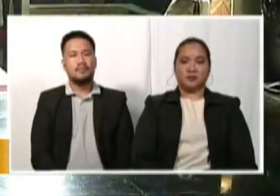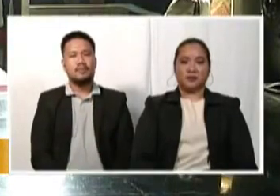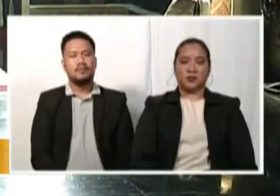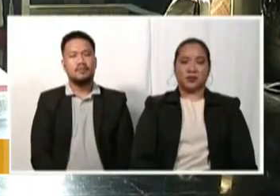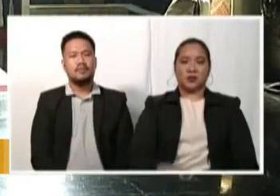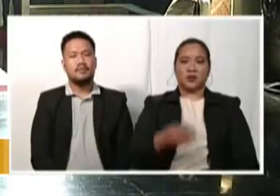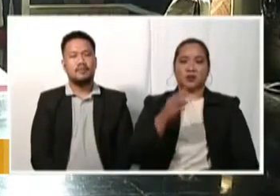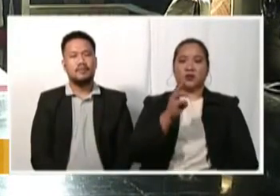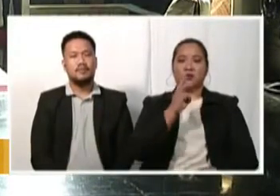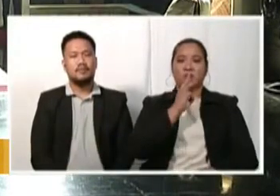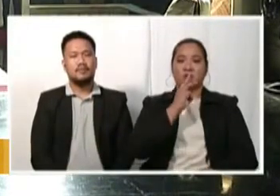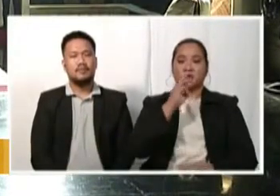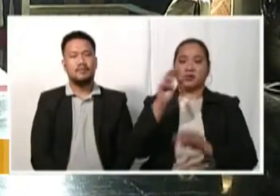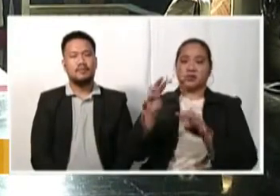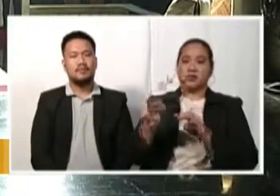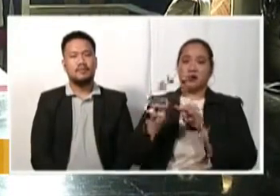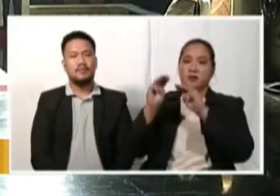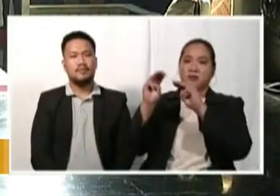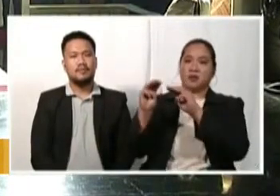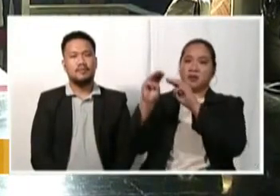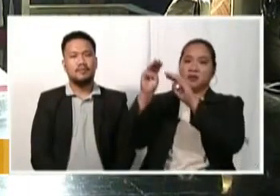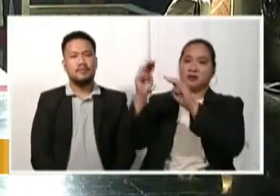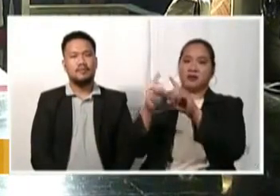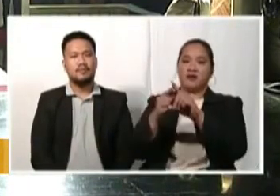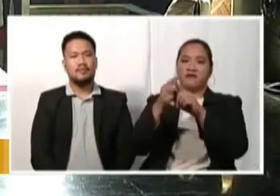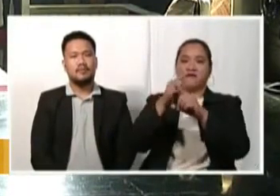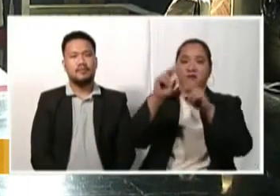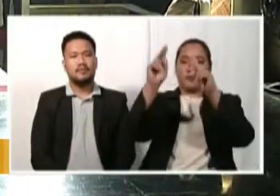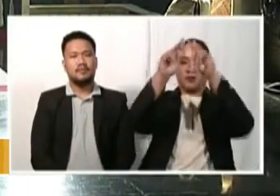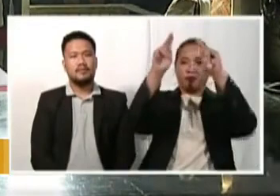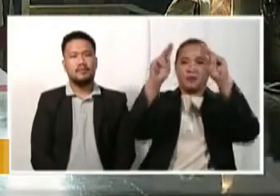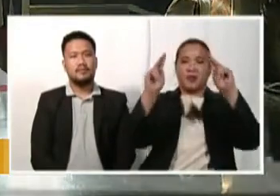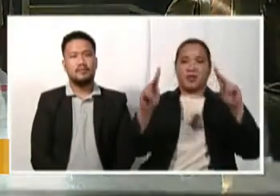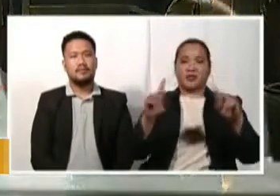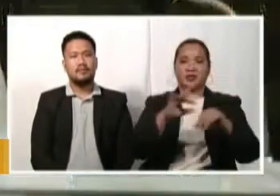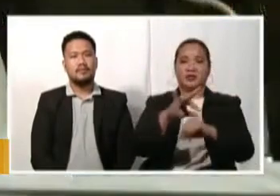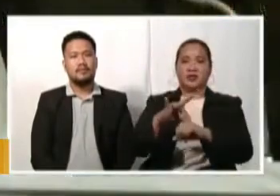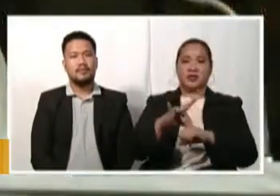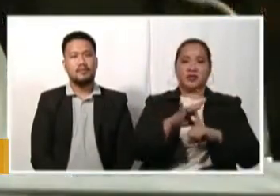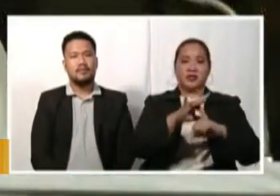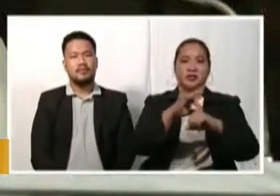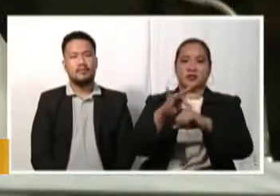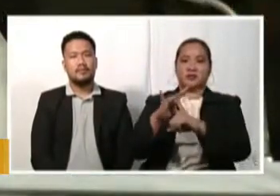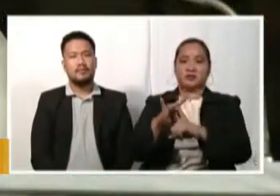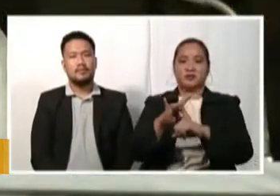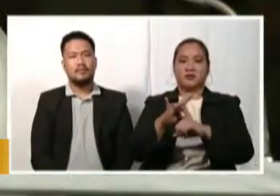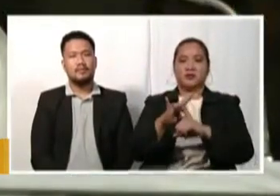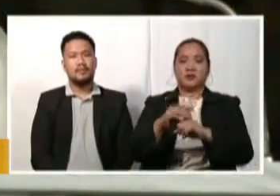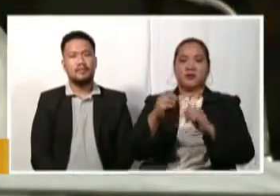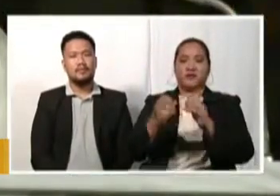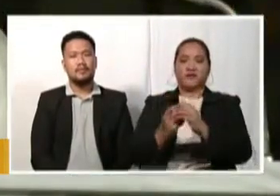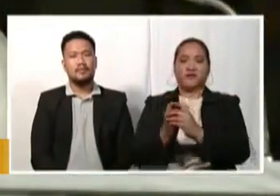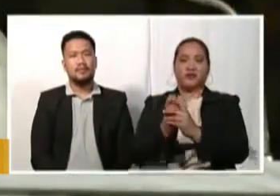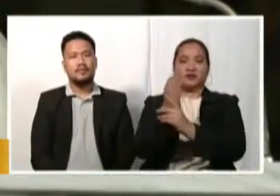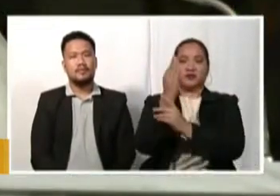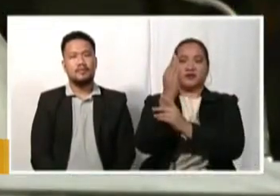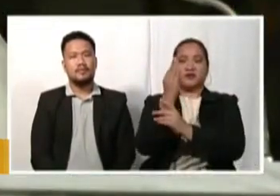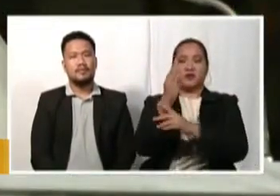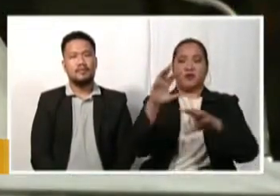You water the mountains from your palace. The earth is replete with the fruit of your